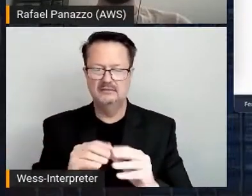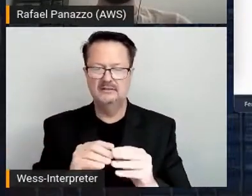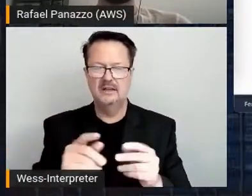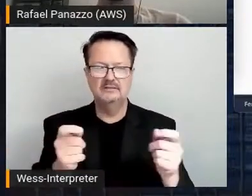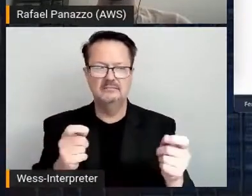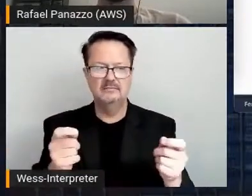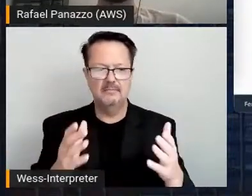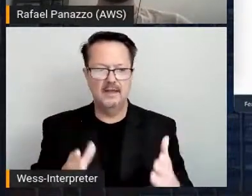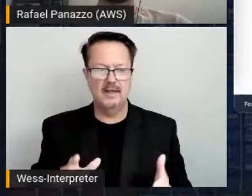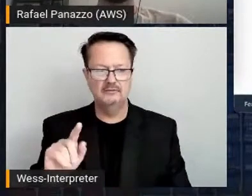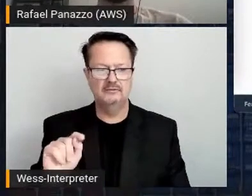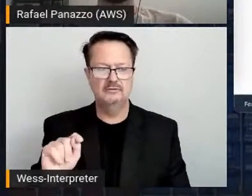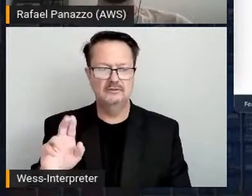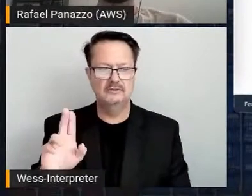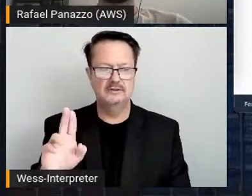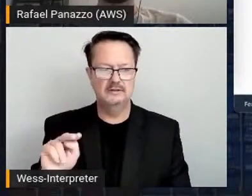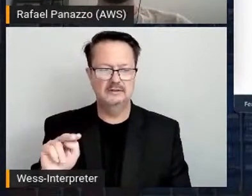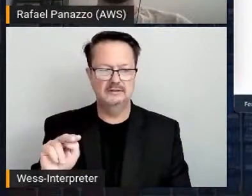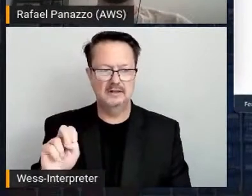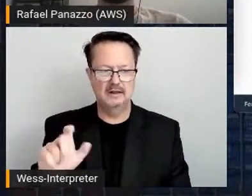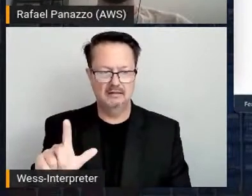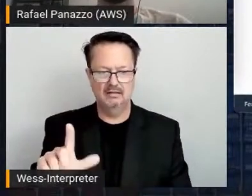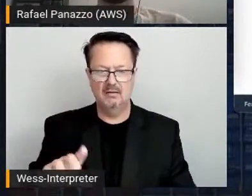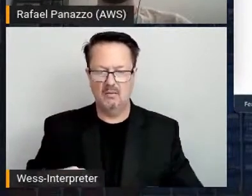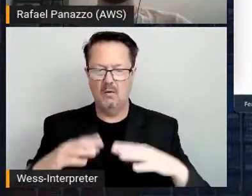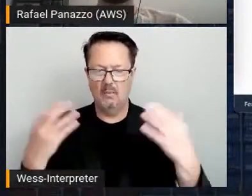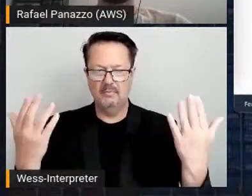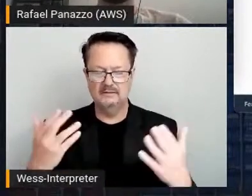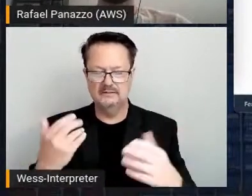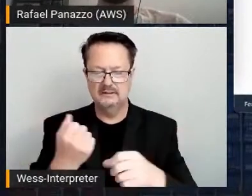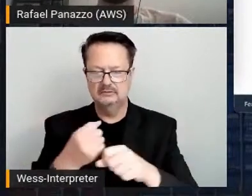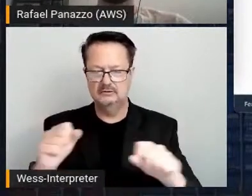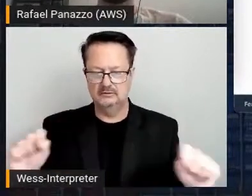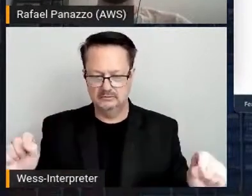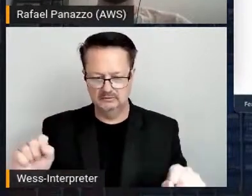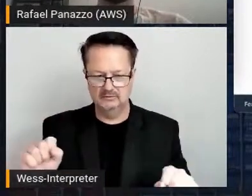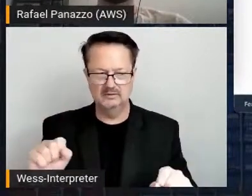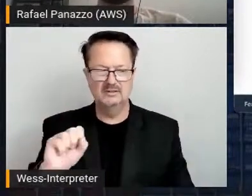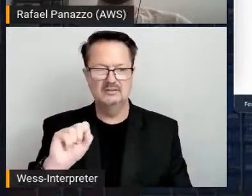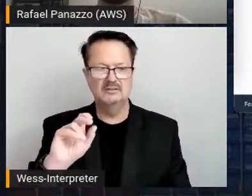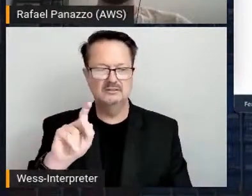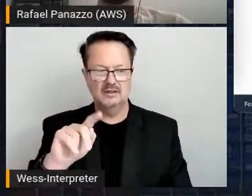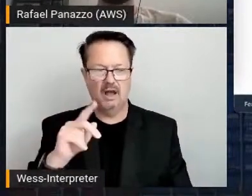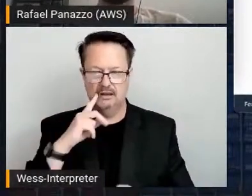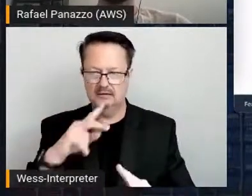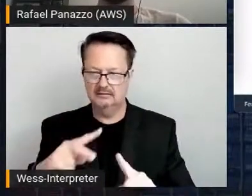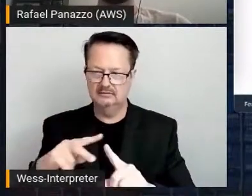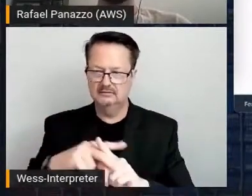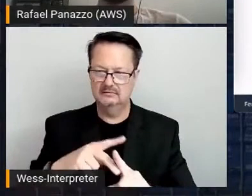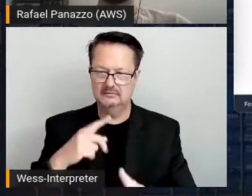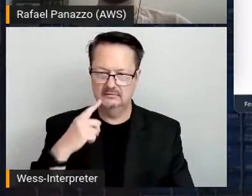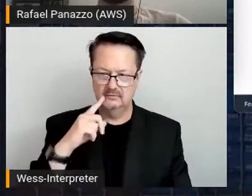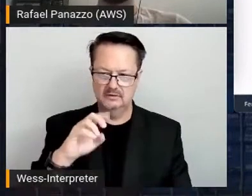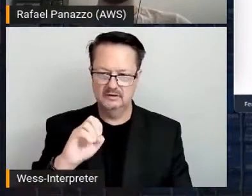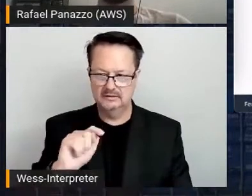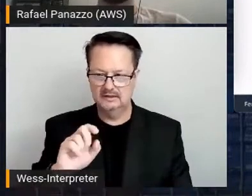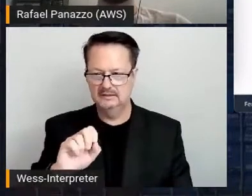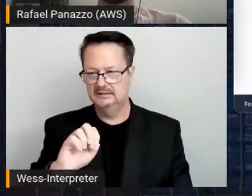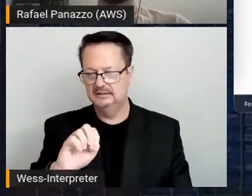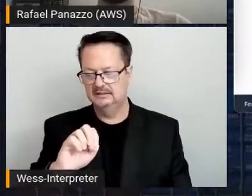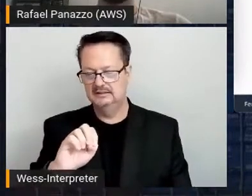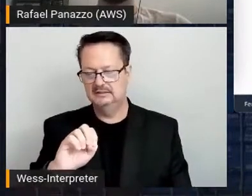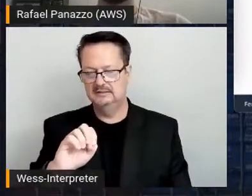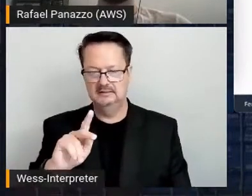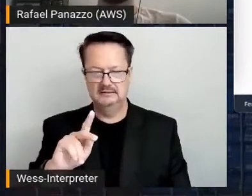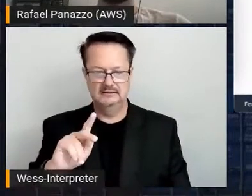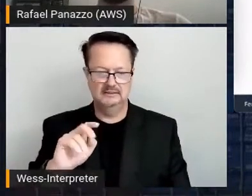tunnel, it opens a secure TLS socket to AWS APIs and then tunnels all of your traffic through that. It's similar